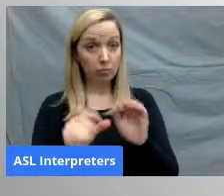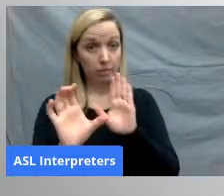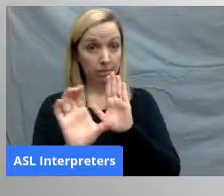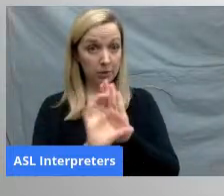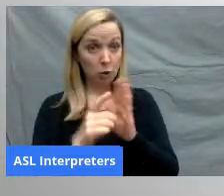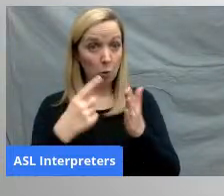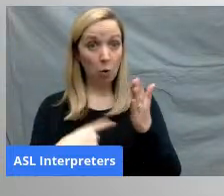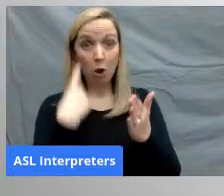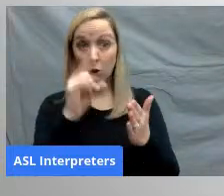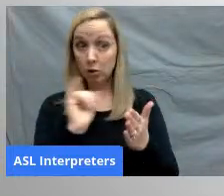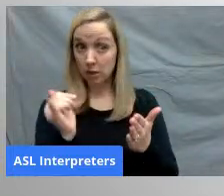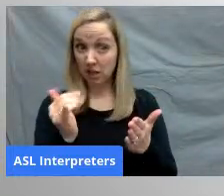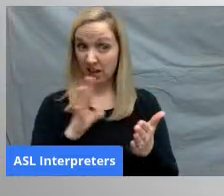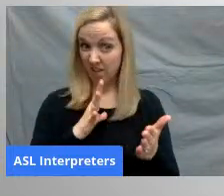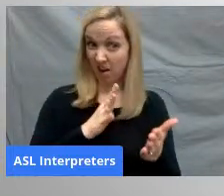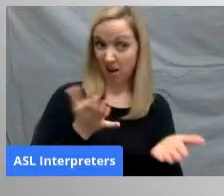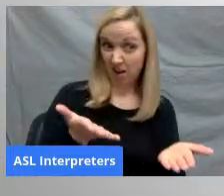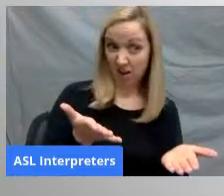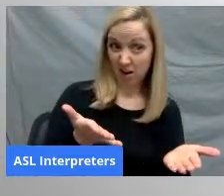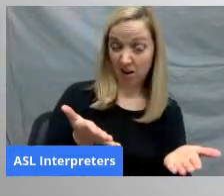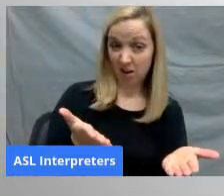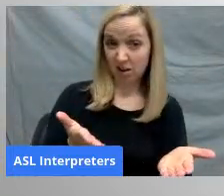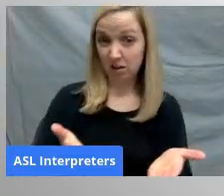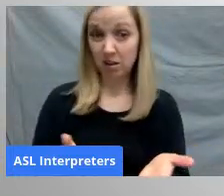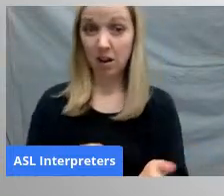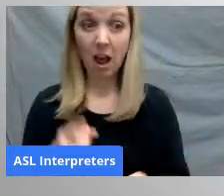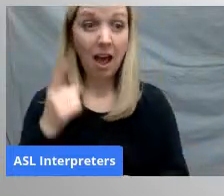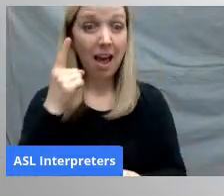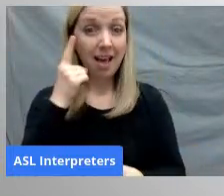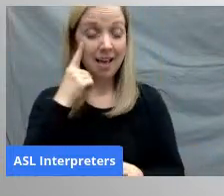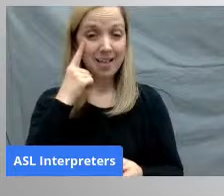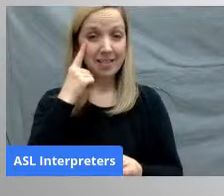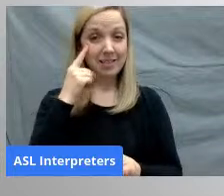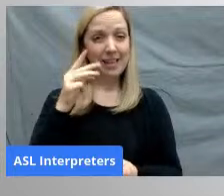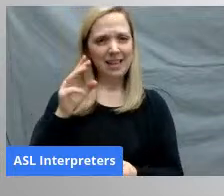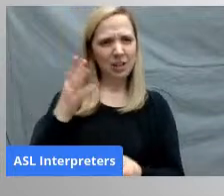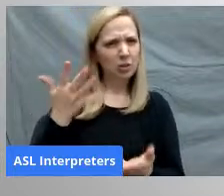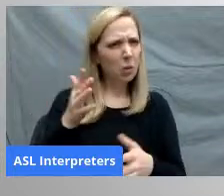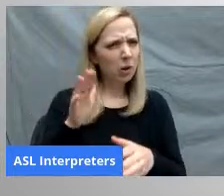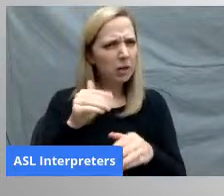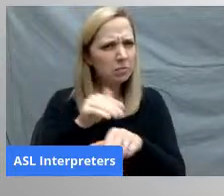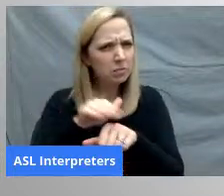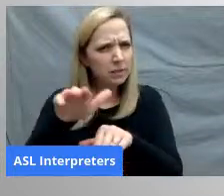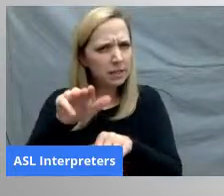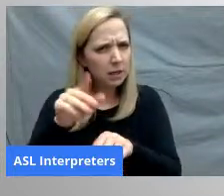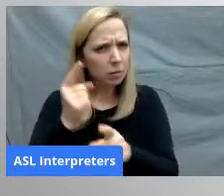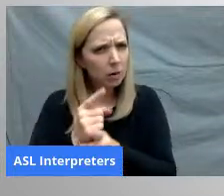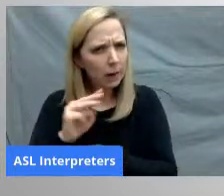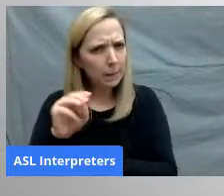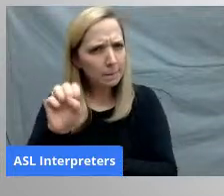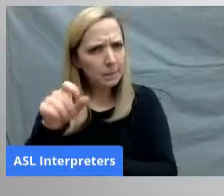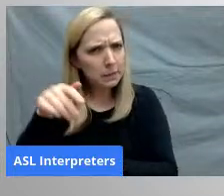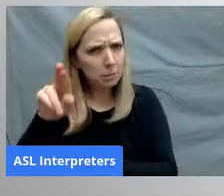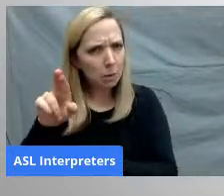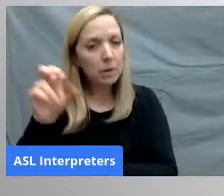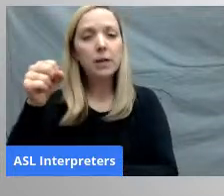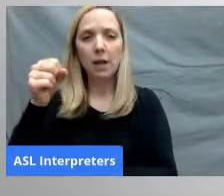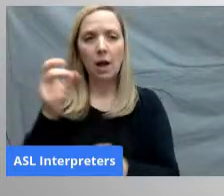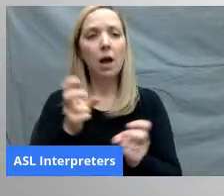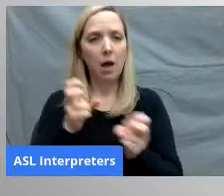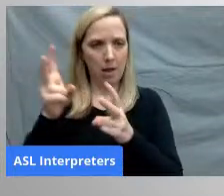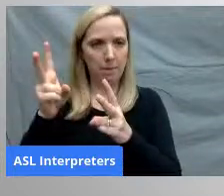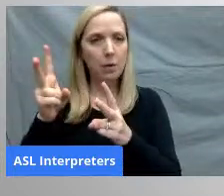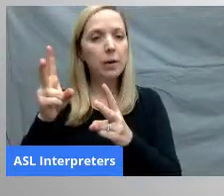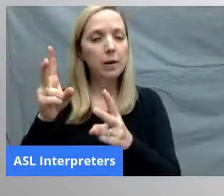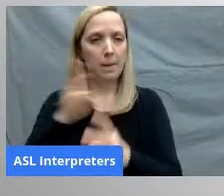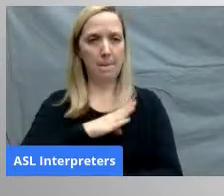will look like. Okay. And I think, Ms. Palmer, did you send it out? It's in board docs. It's in board